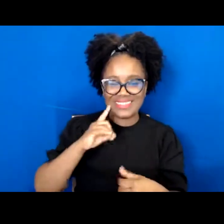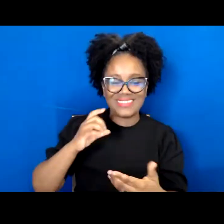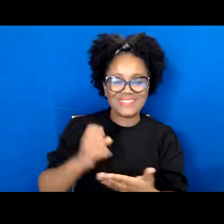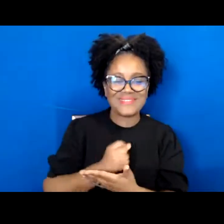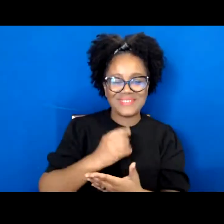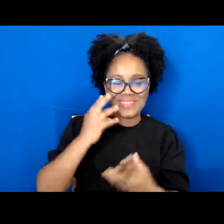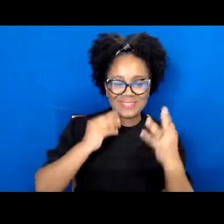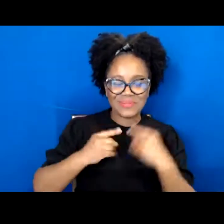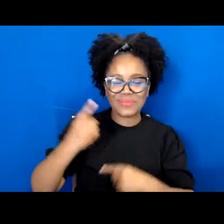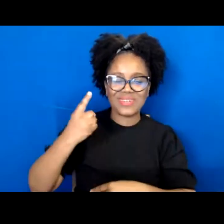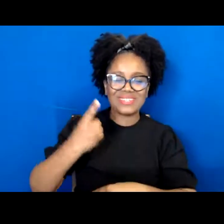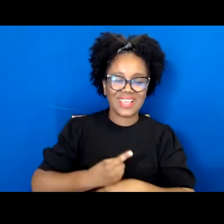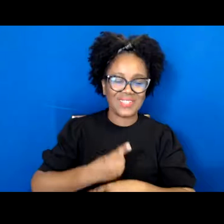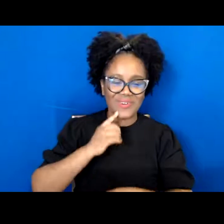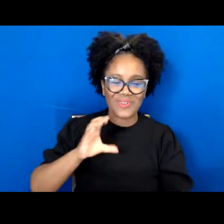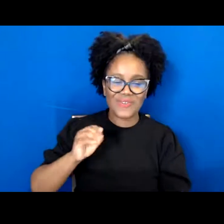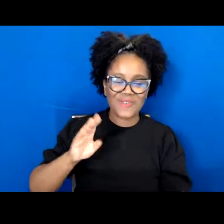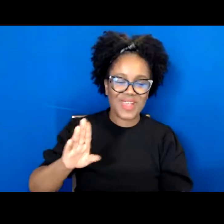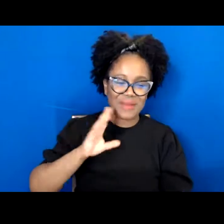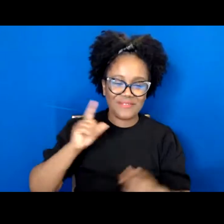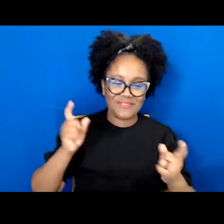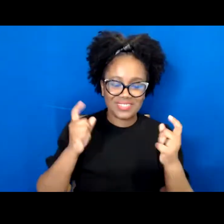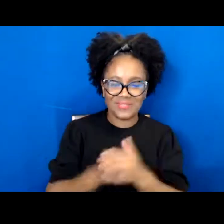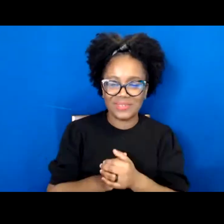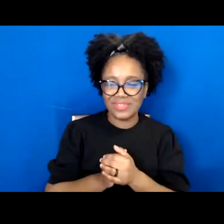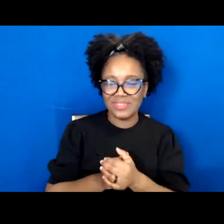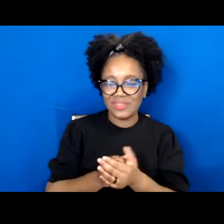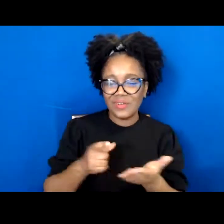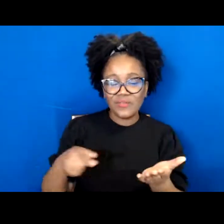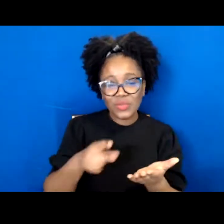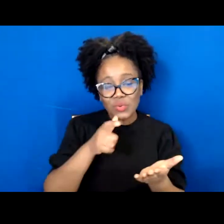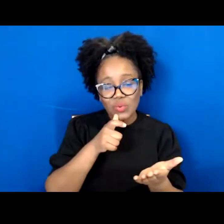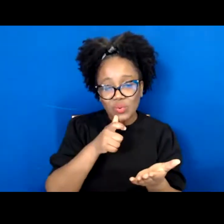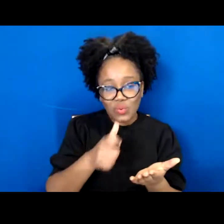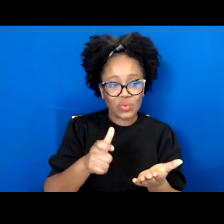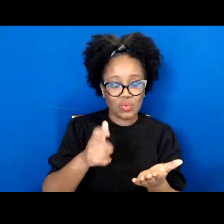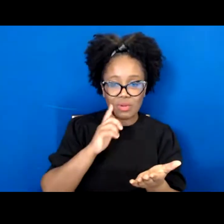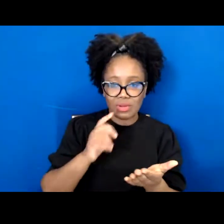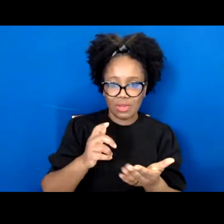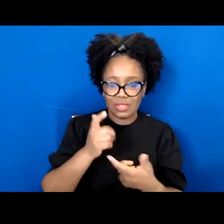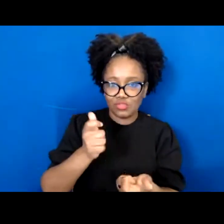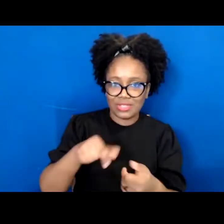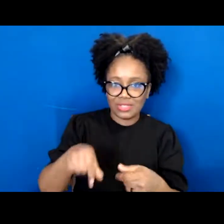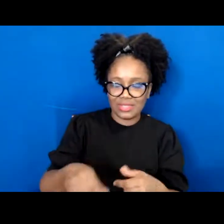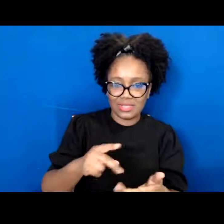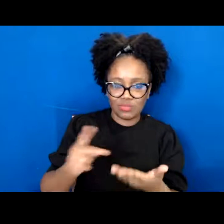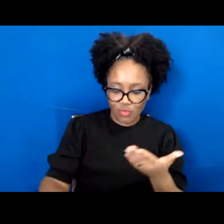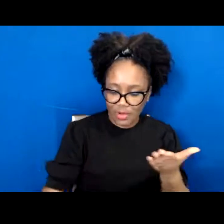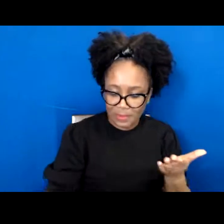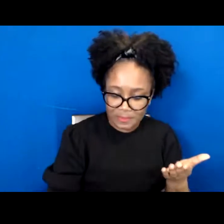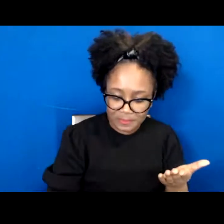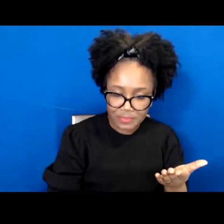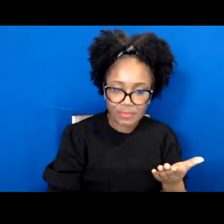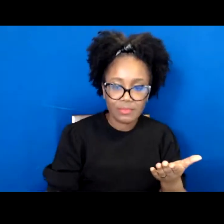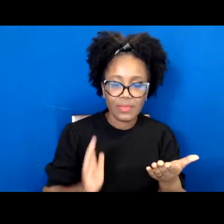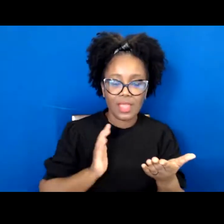For those who missed our sessions on becoming American, our craft intensive on writing creative nonfiction, our one-on-one 30-minute critique sessions, our